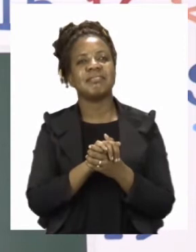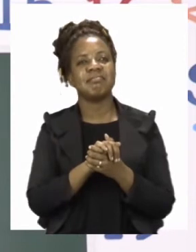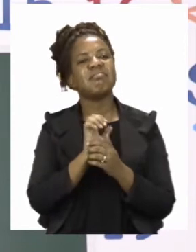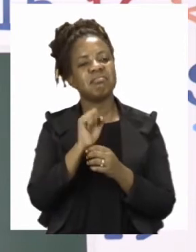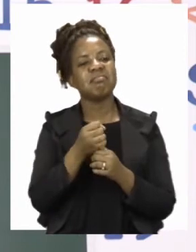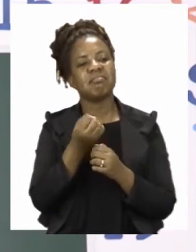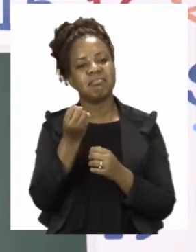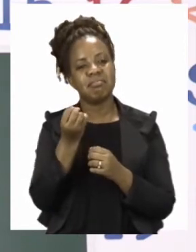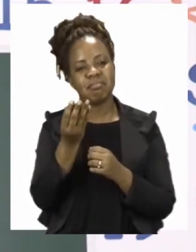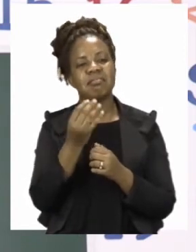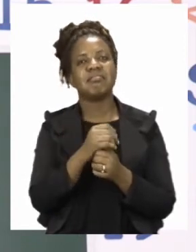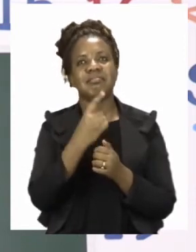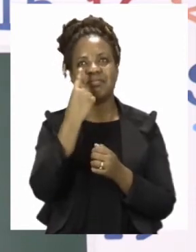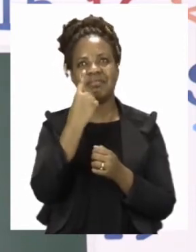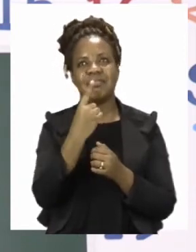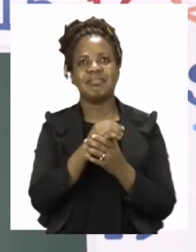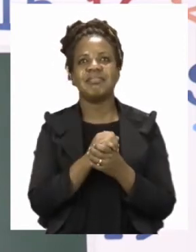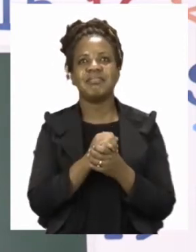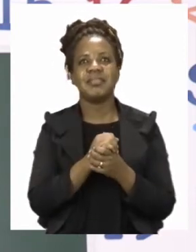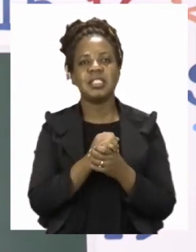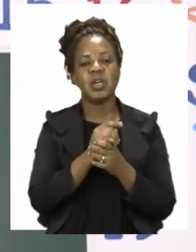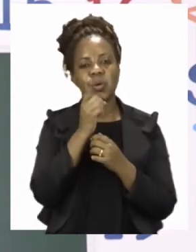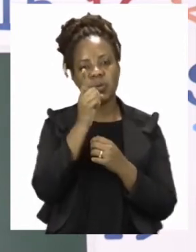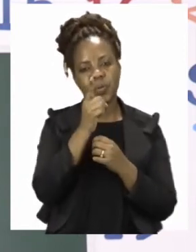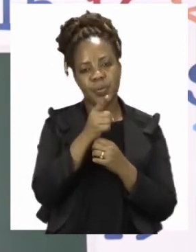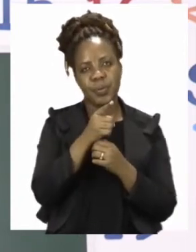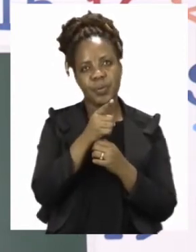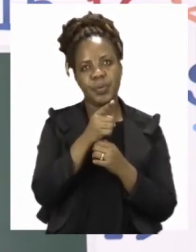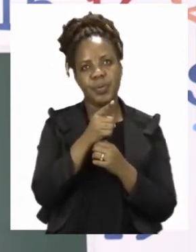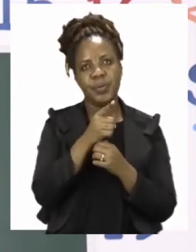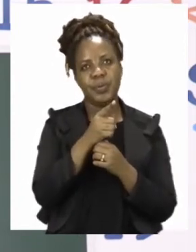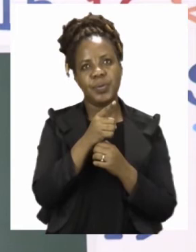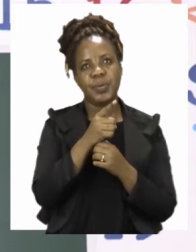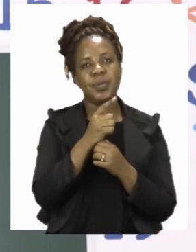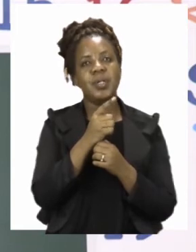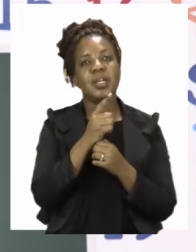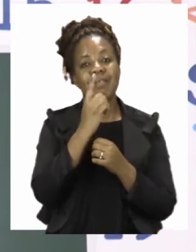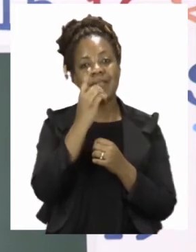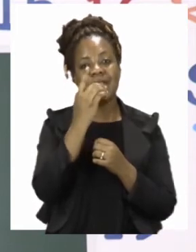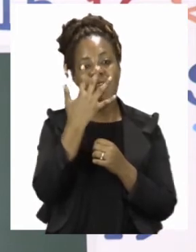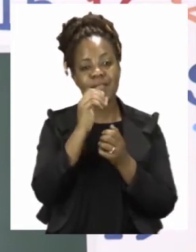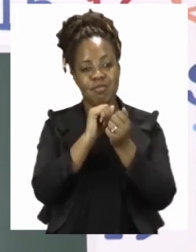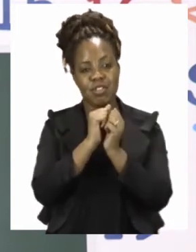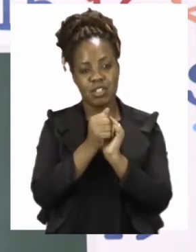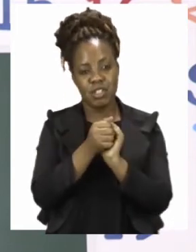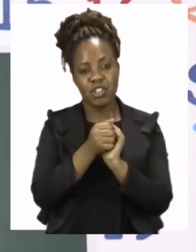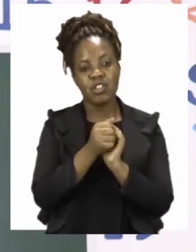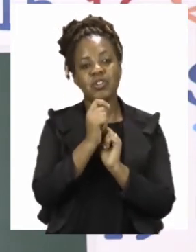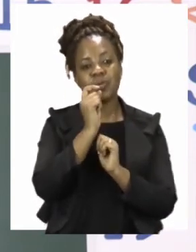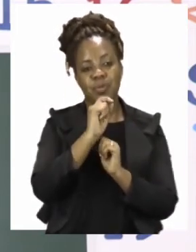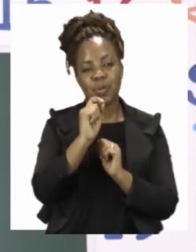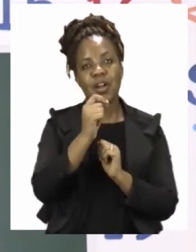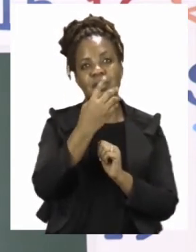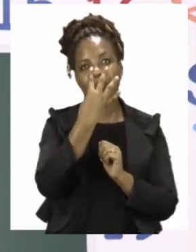Don't forget to put your subtraction sign when you are subtracting. So we are going to